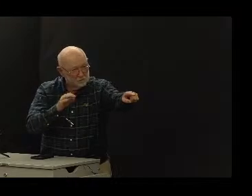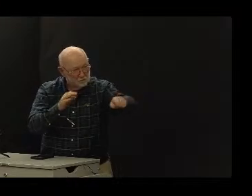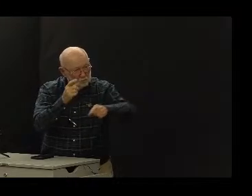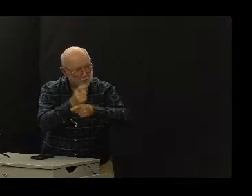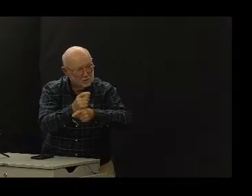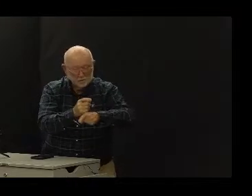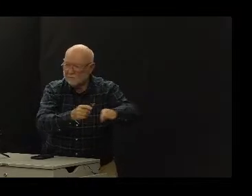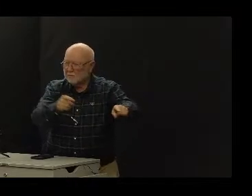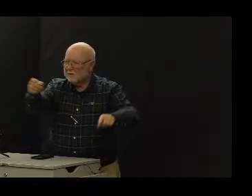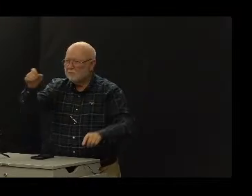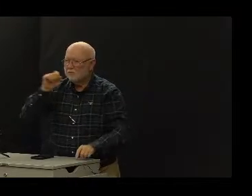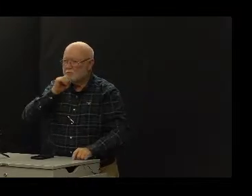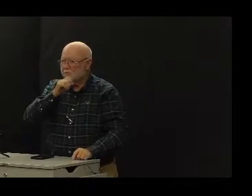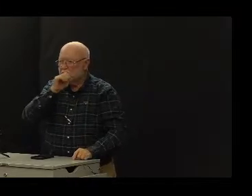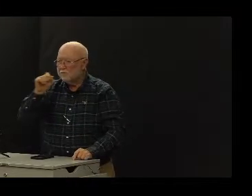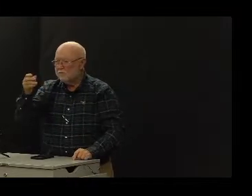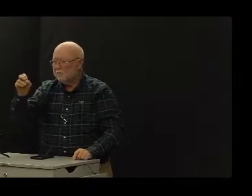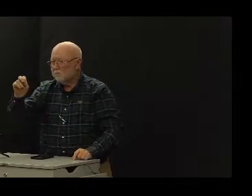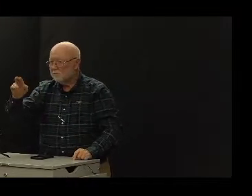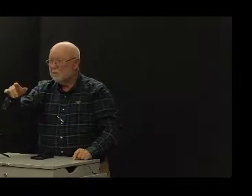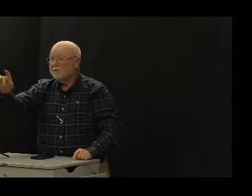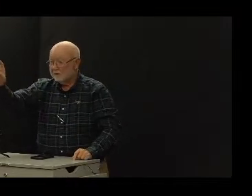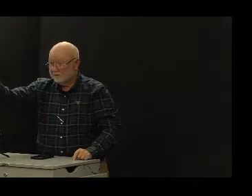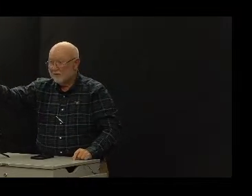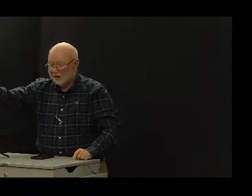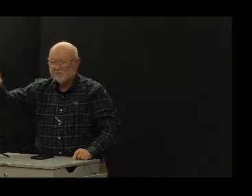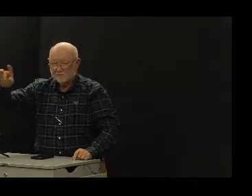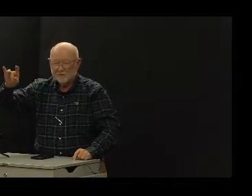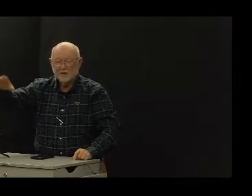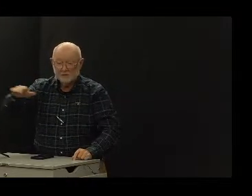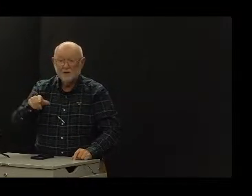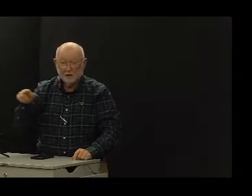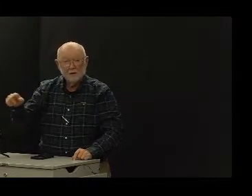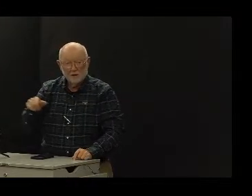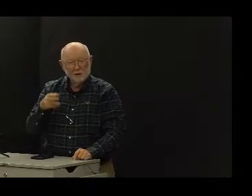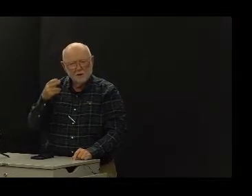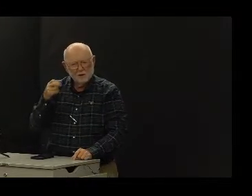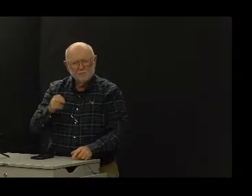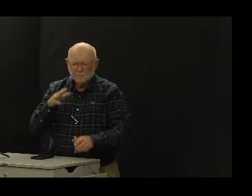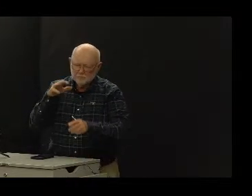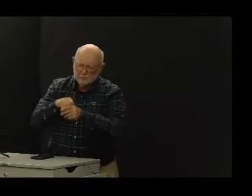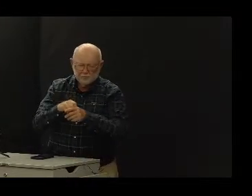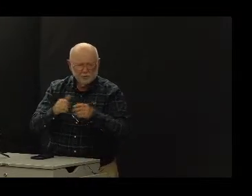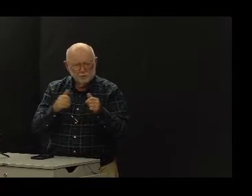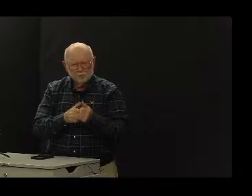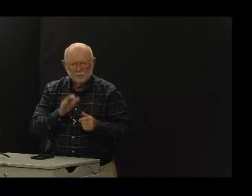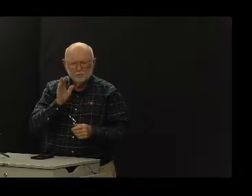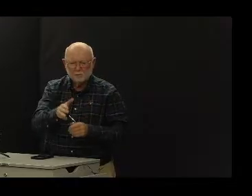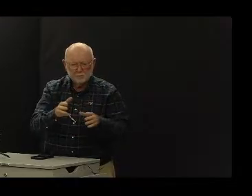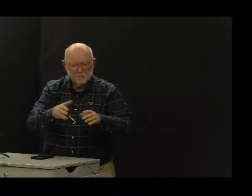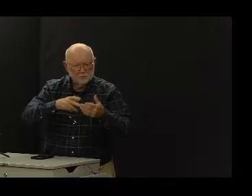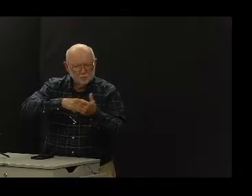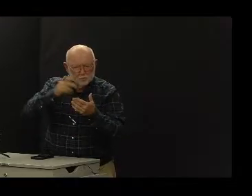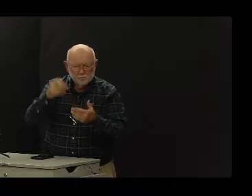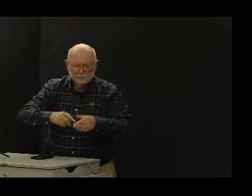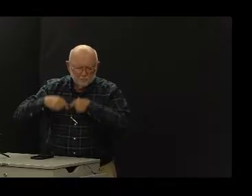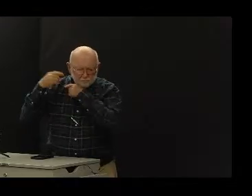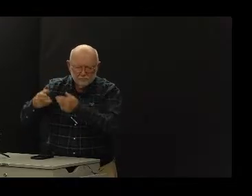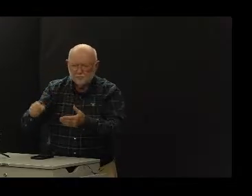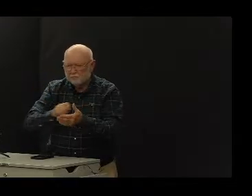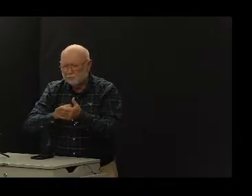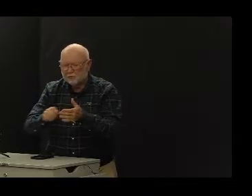believe, Carl graduated, what year was that? '85. And he was involved